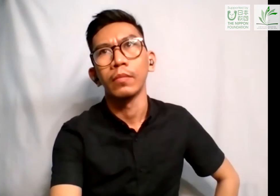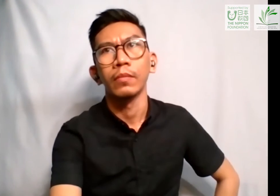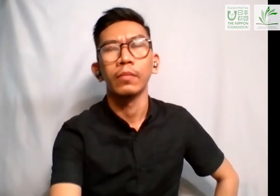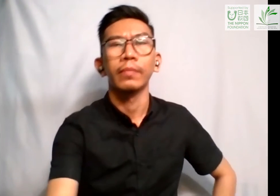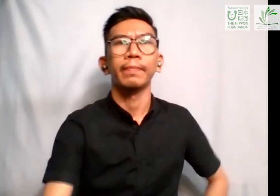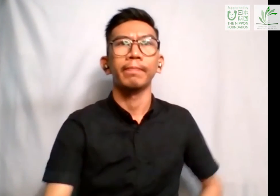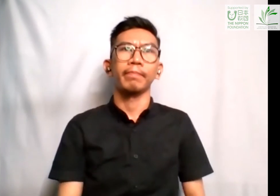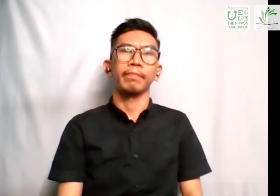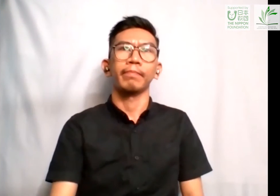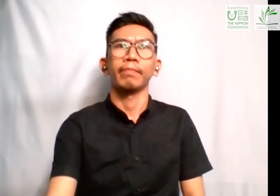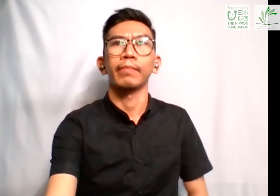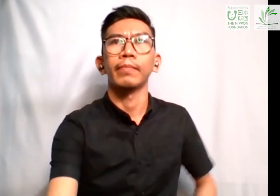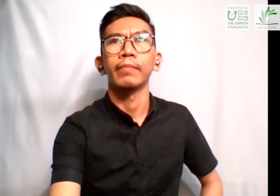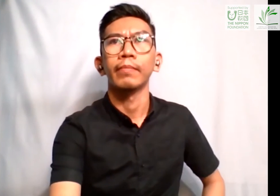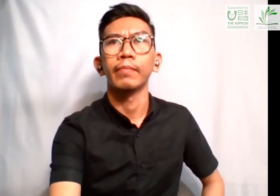there